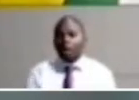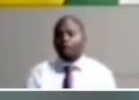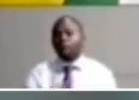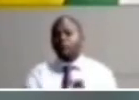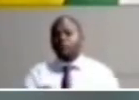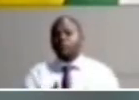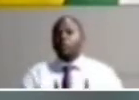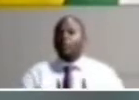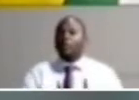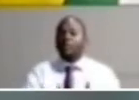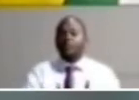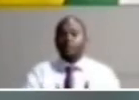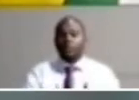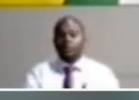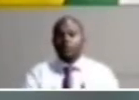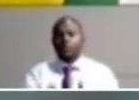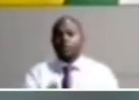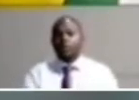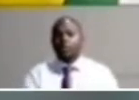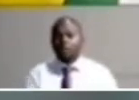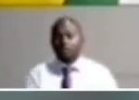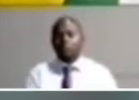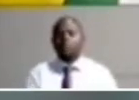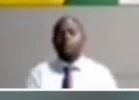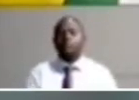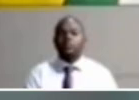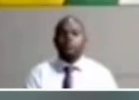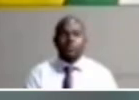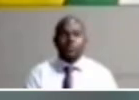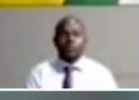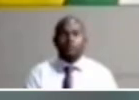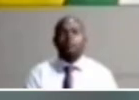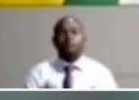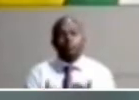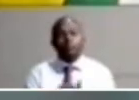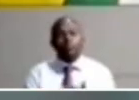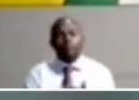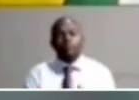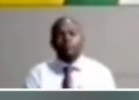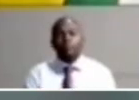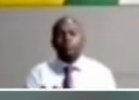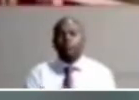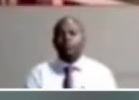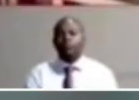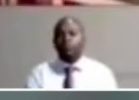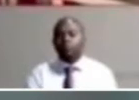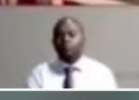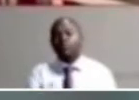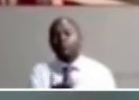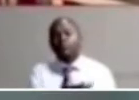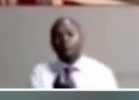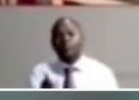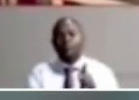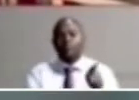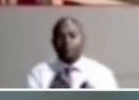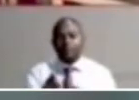licenses and facilitating the dangerous mixing in the process.